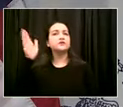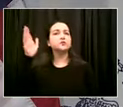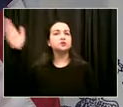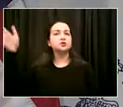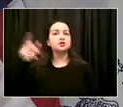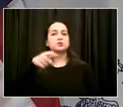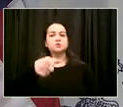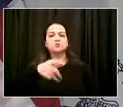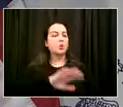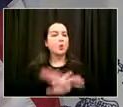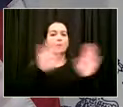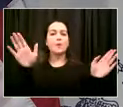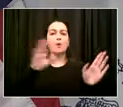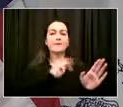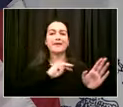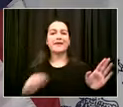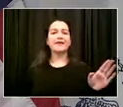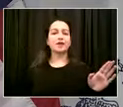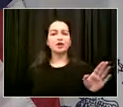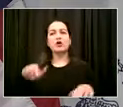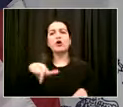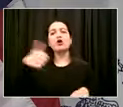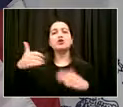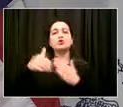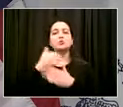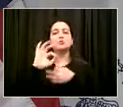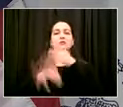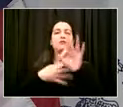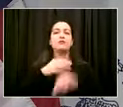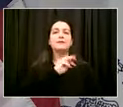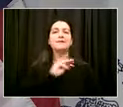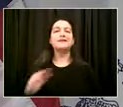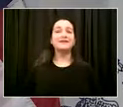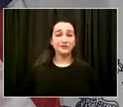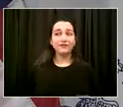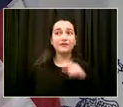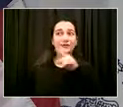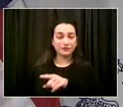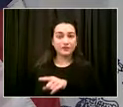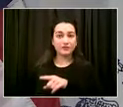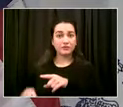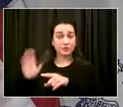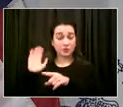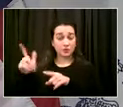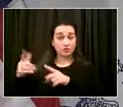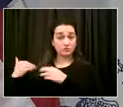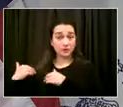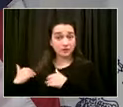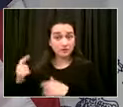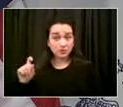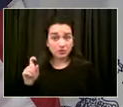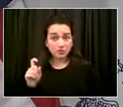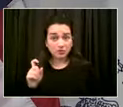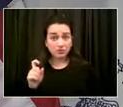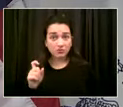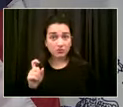mayor could be, what is that plan looking forward? So there is more of a seamless recovery, knowing how badly the city needs